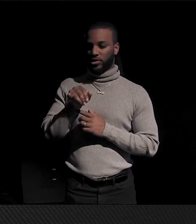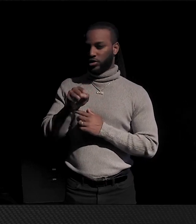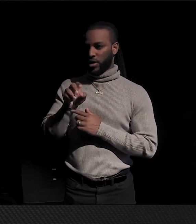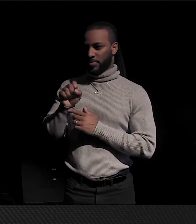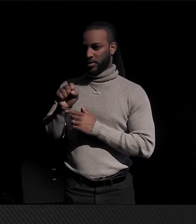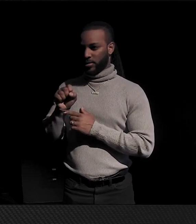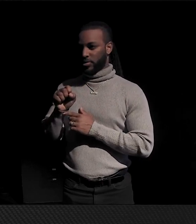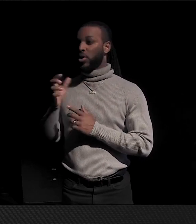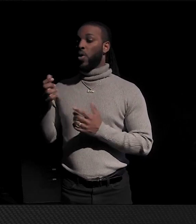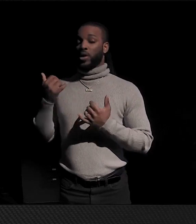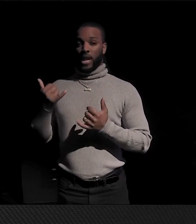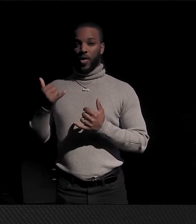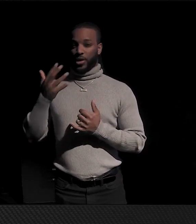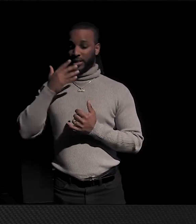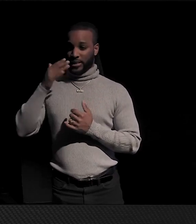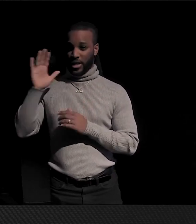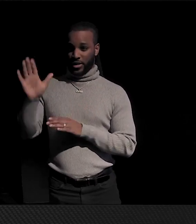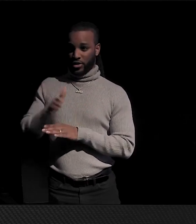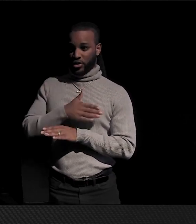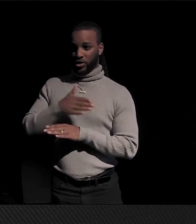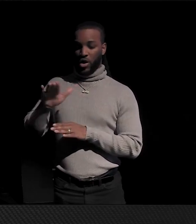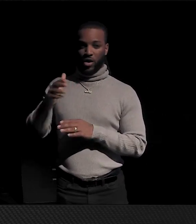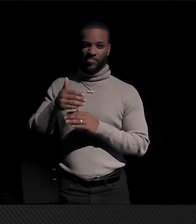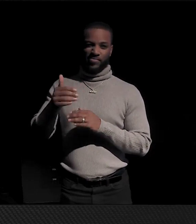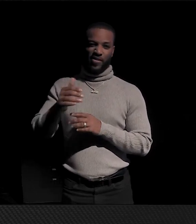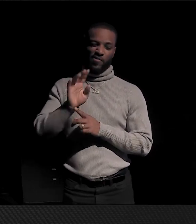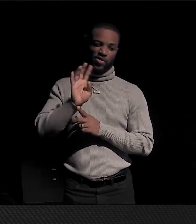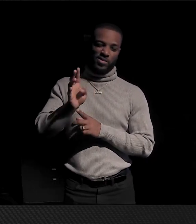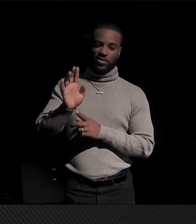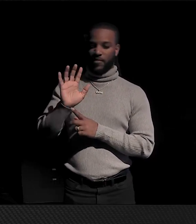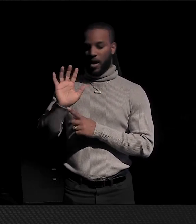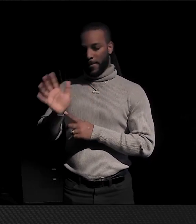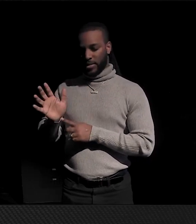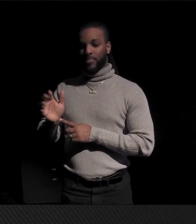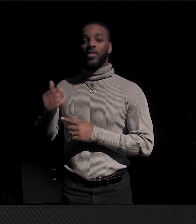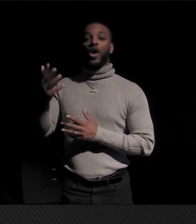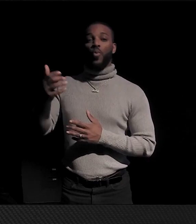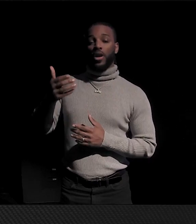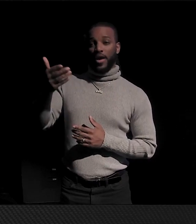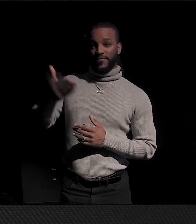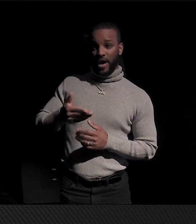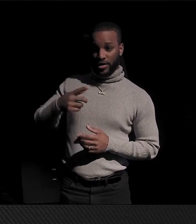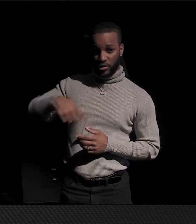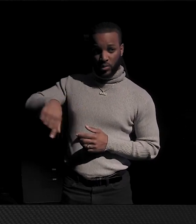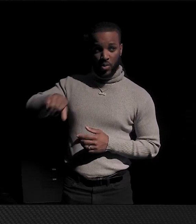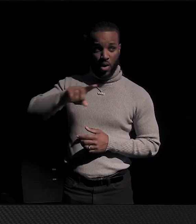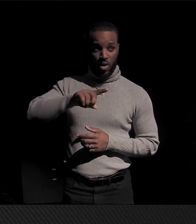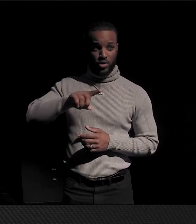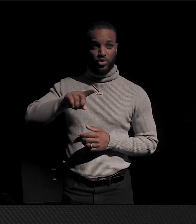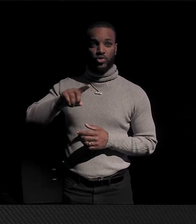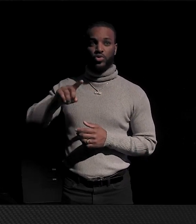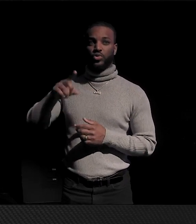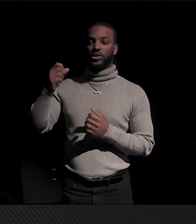So we're going to sing a song over the next 4 or 5 minutes, and I want to invite you to just take a posture of